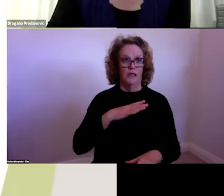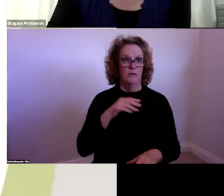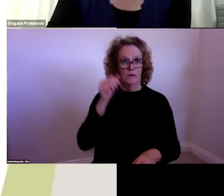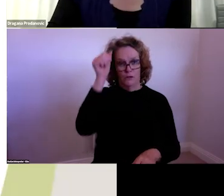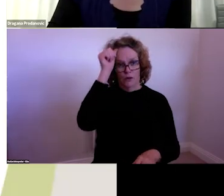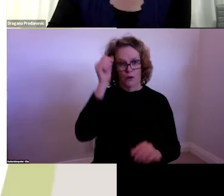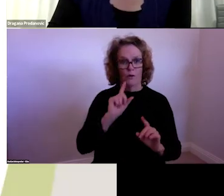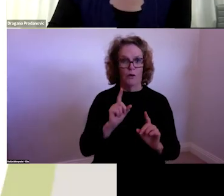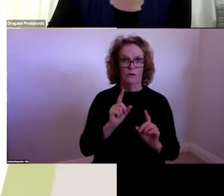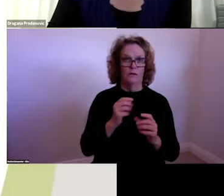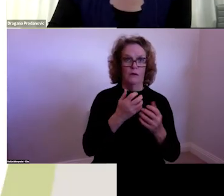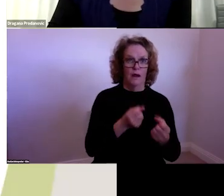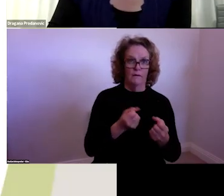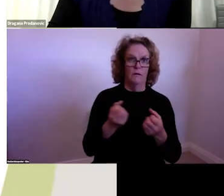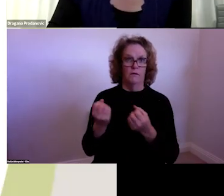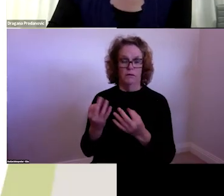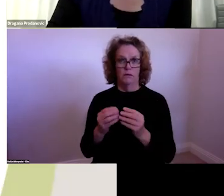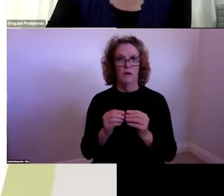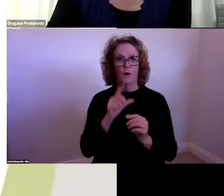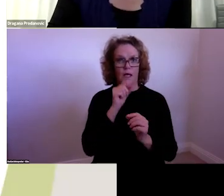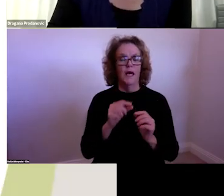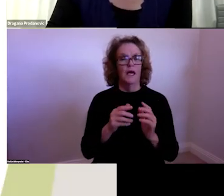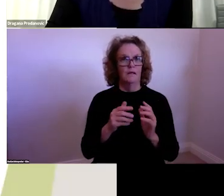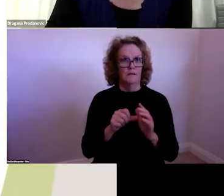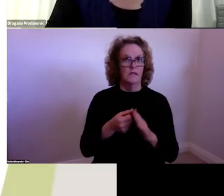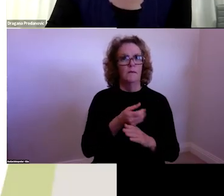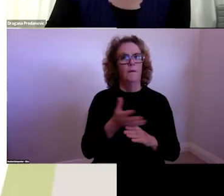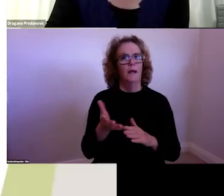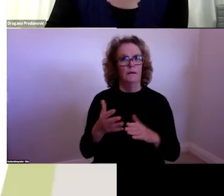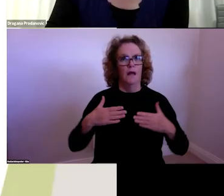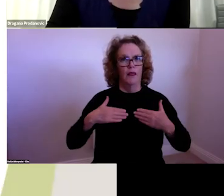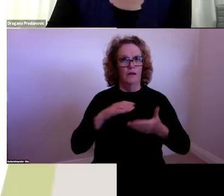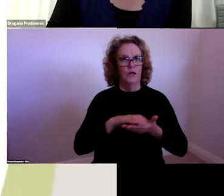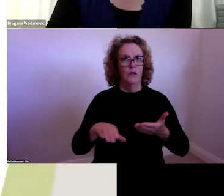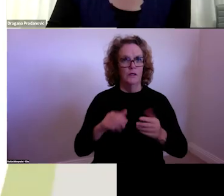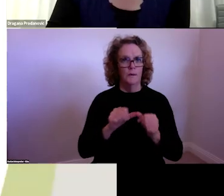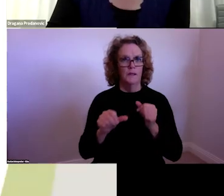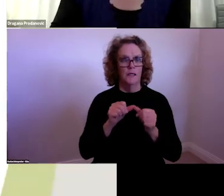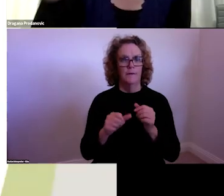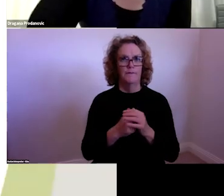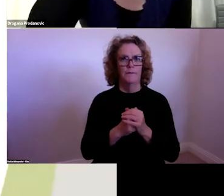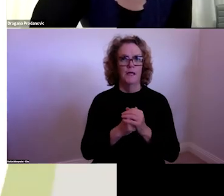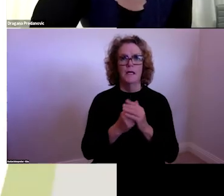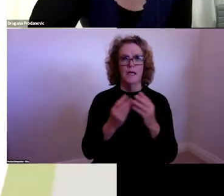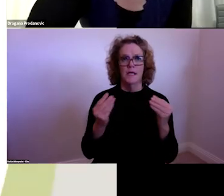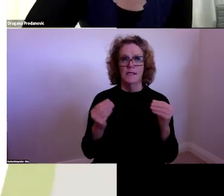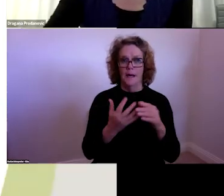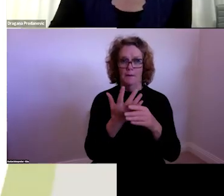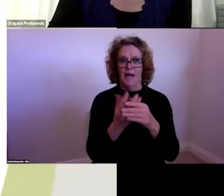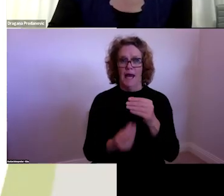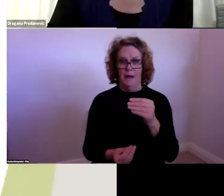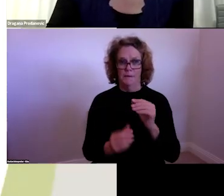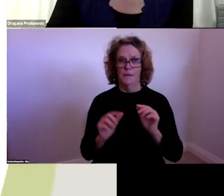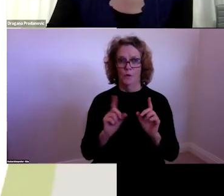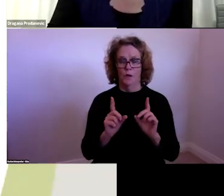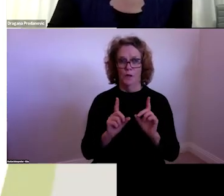that we can spend the healthcare dollars more wisely. Some of the gaps that we're proposing from our findings is